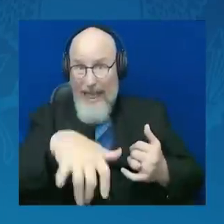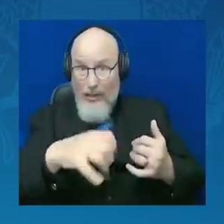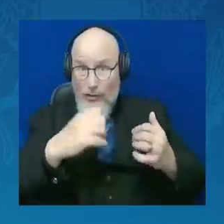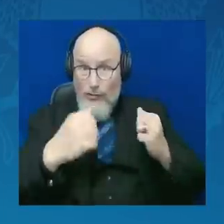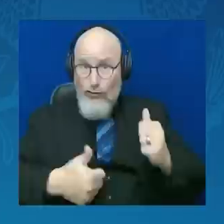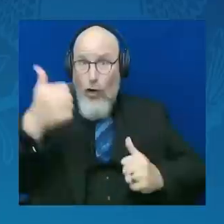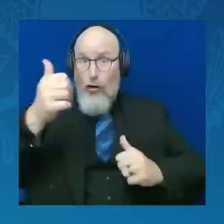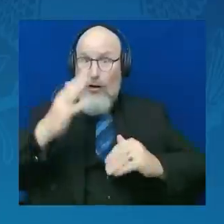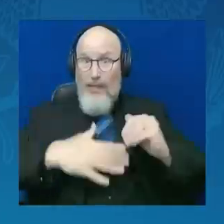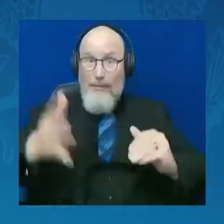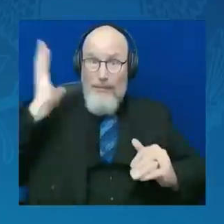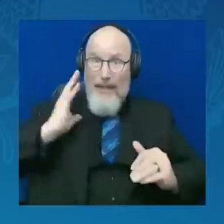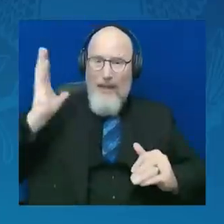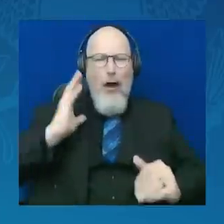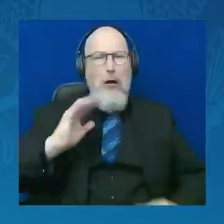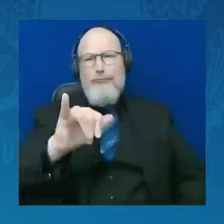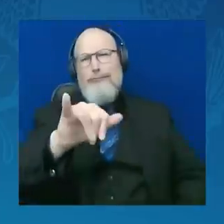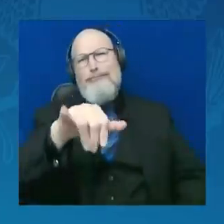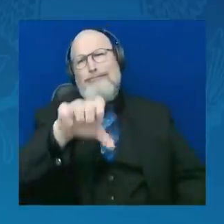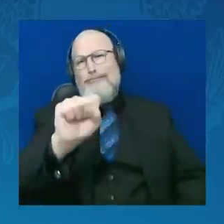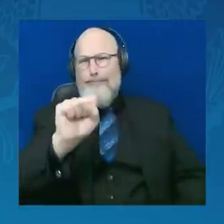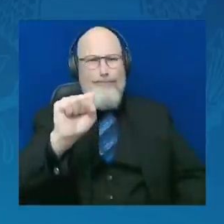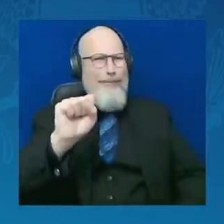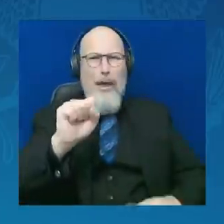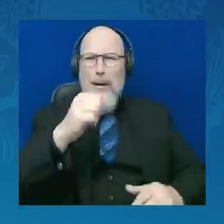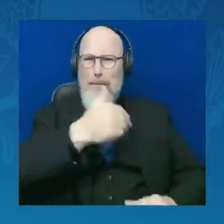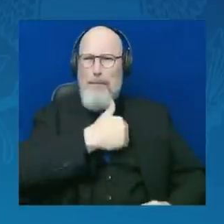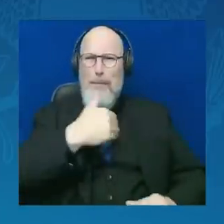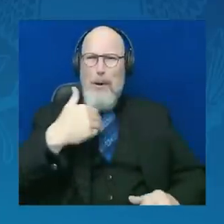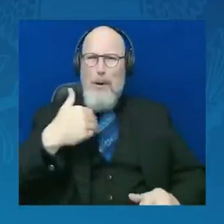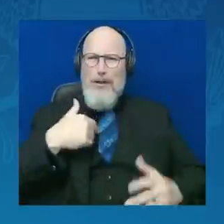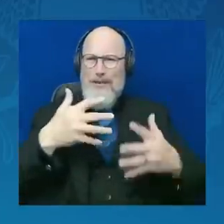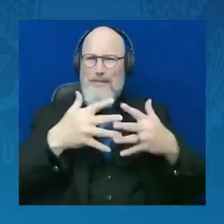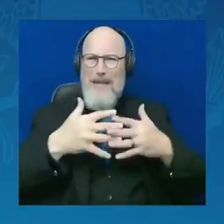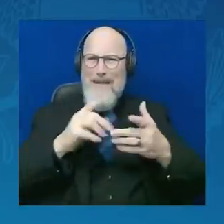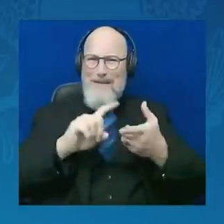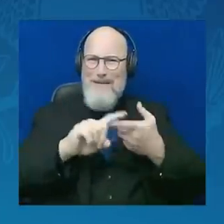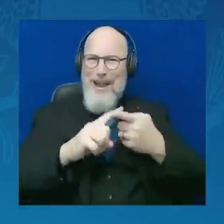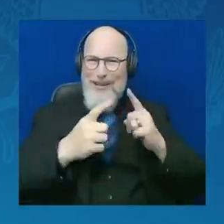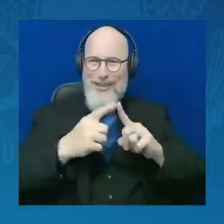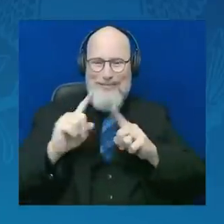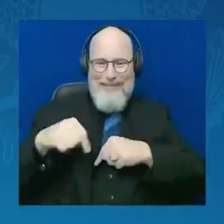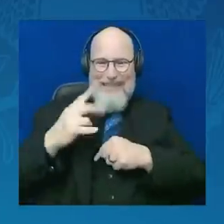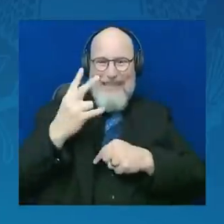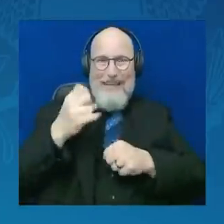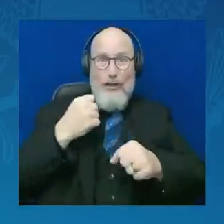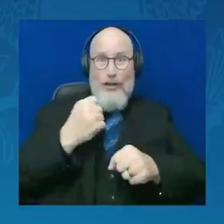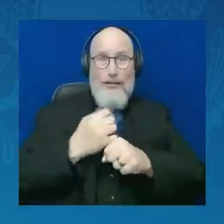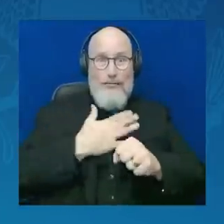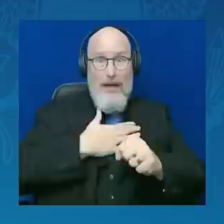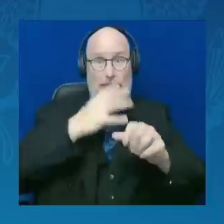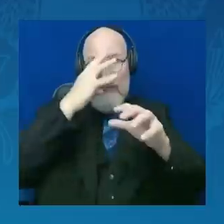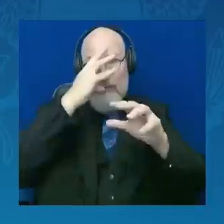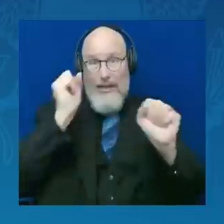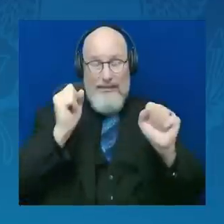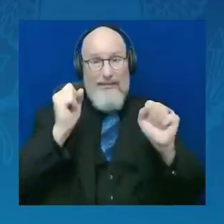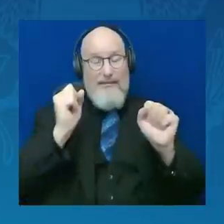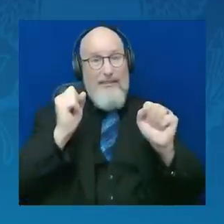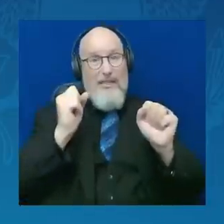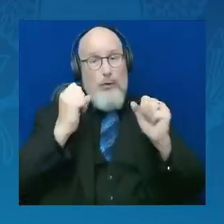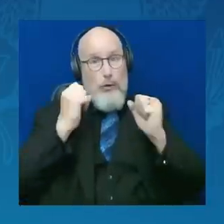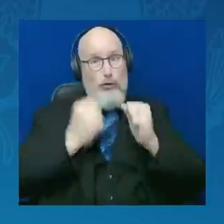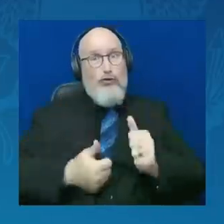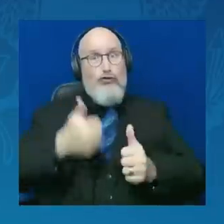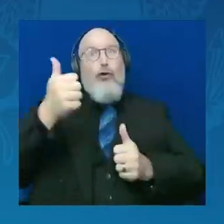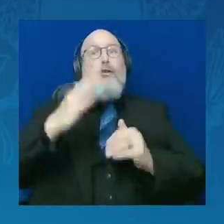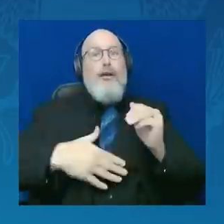friendship, for sure, over the last 7 years of my presidency, is stronger than ever before. And today's presence here